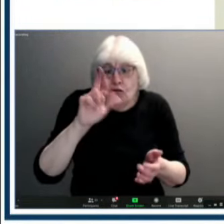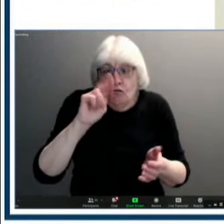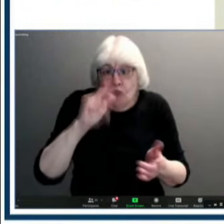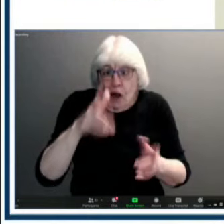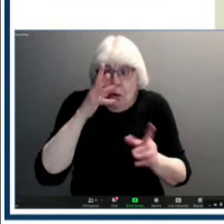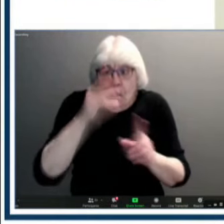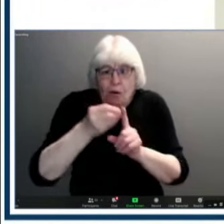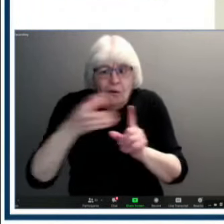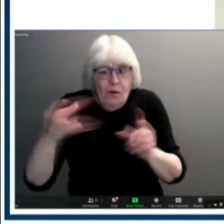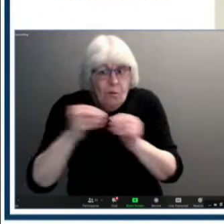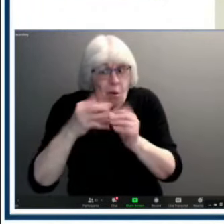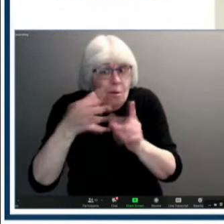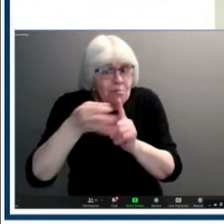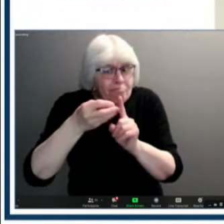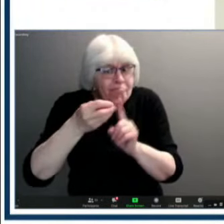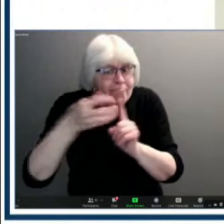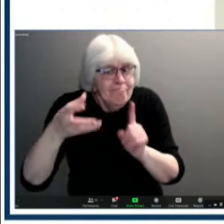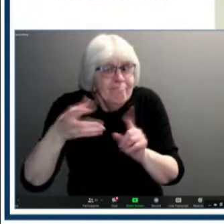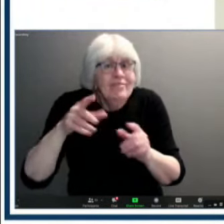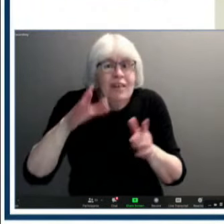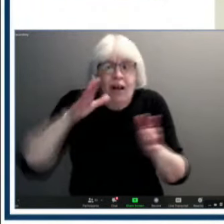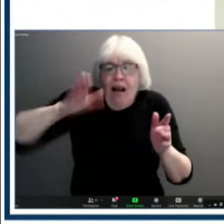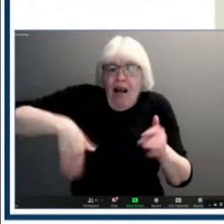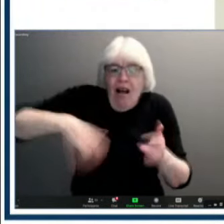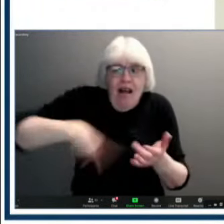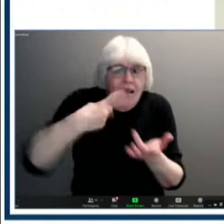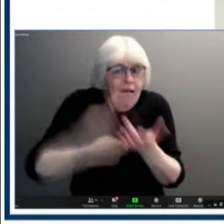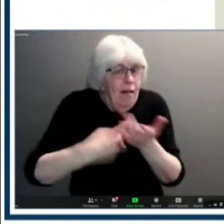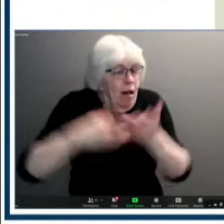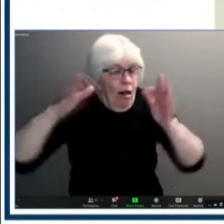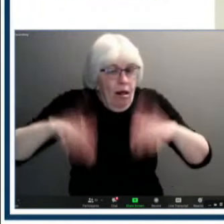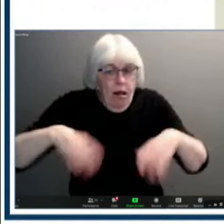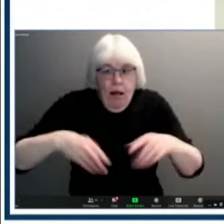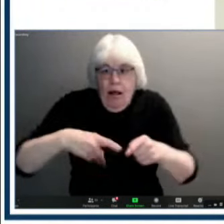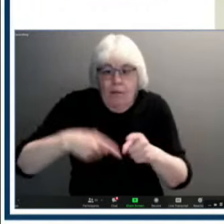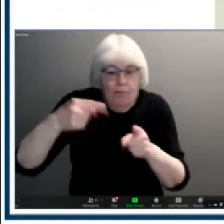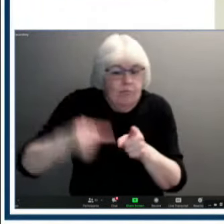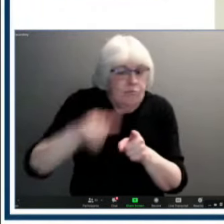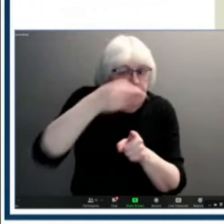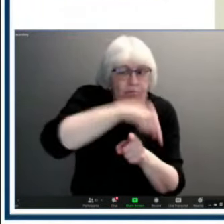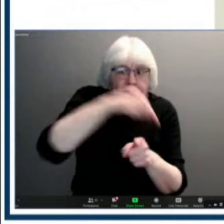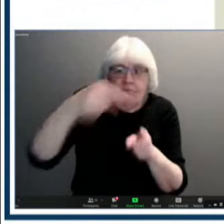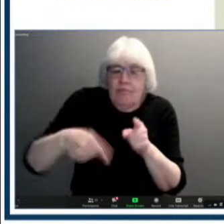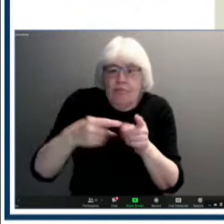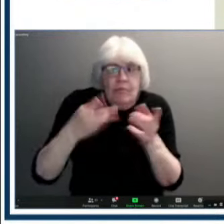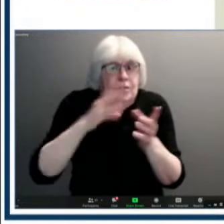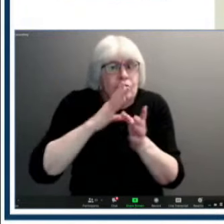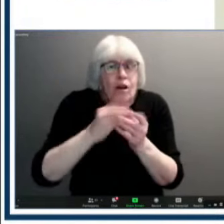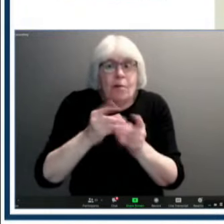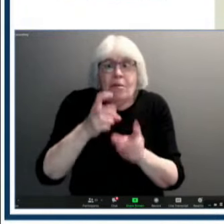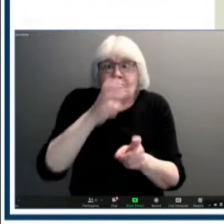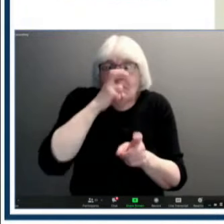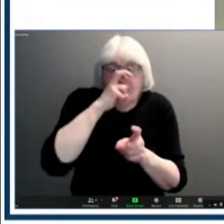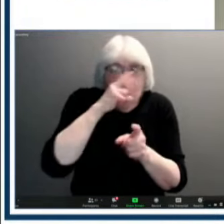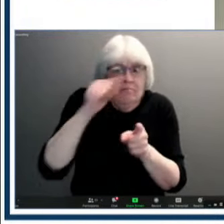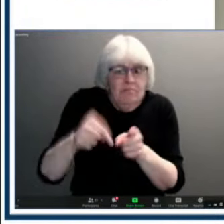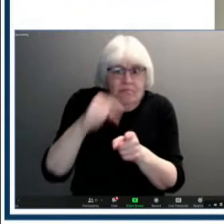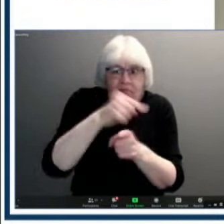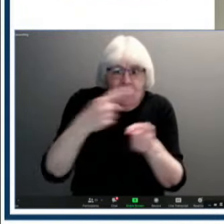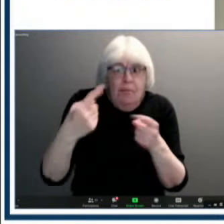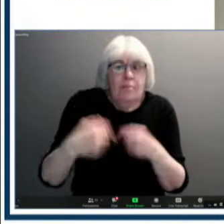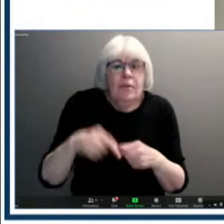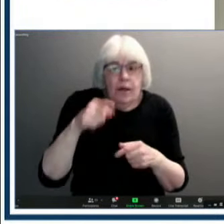that border restrictions at this stage would help us get through this. Dr. Strang. Yeah, no, the Premier's right. I